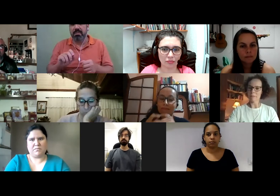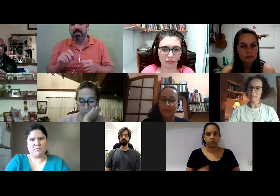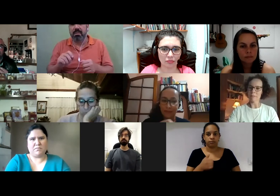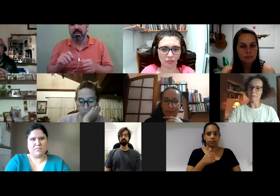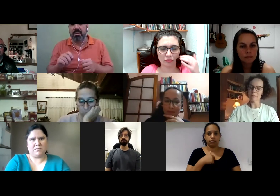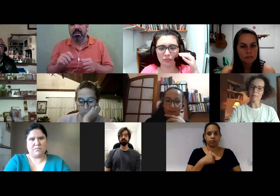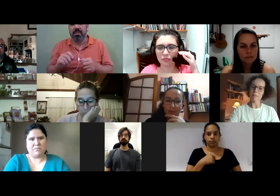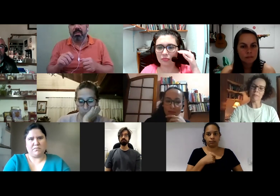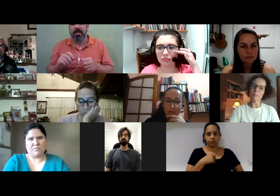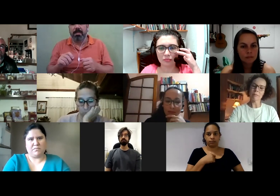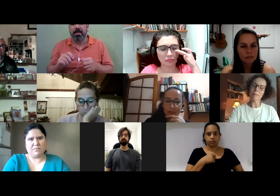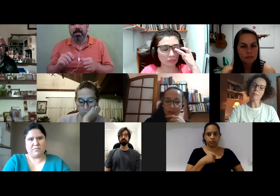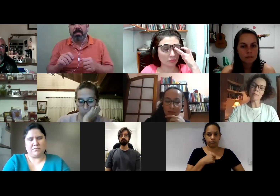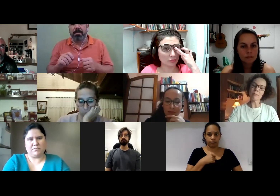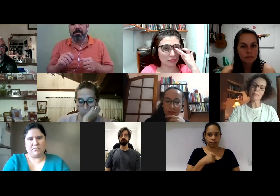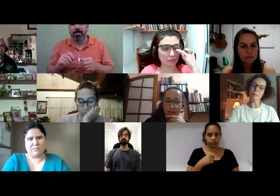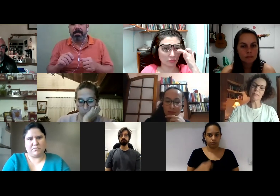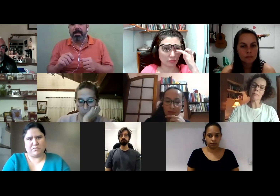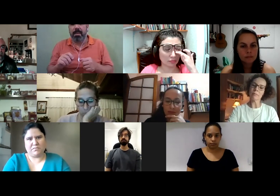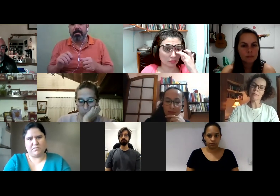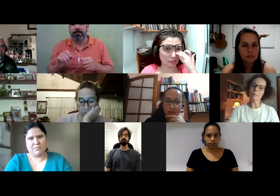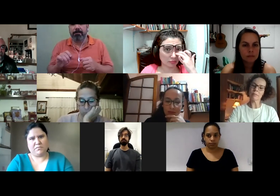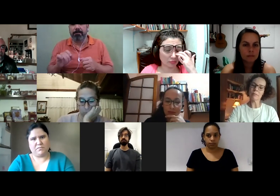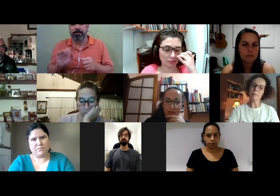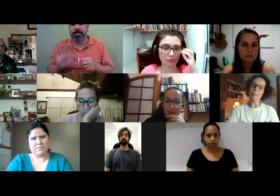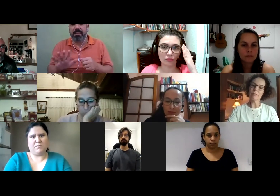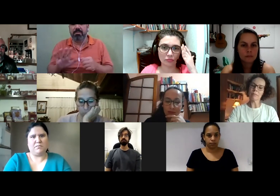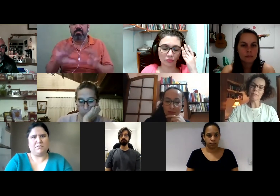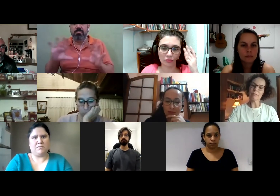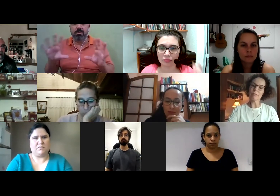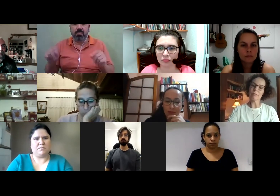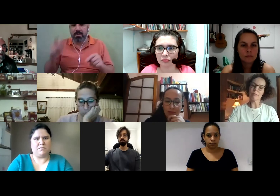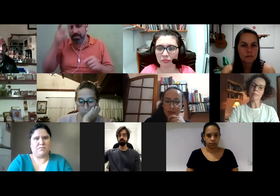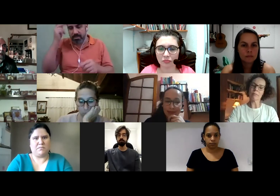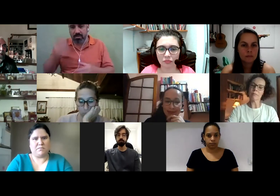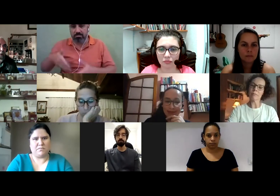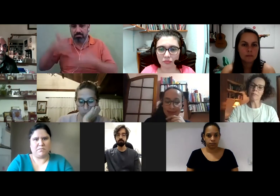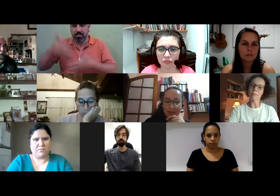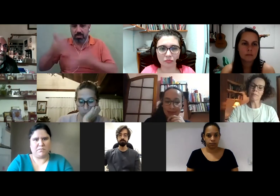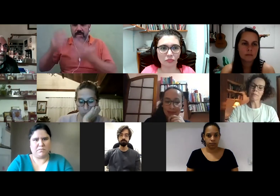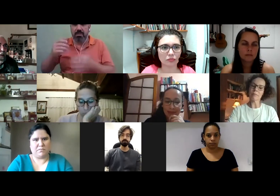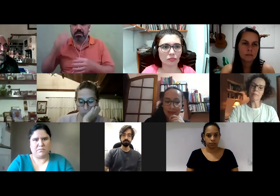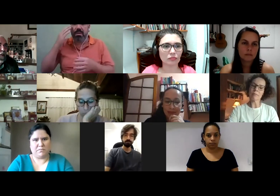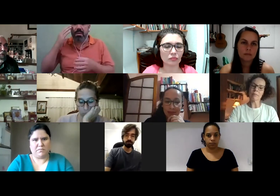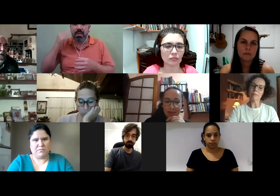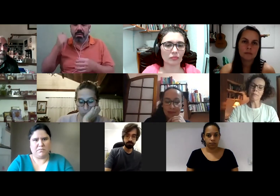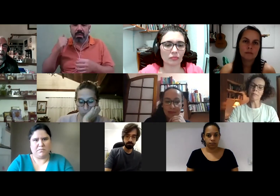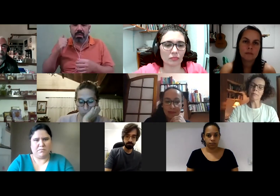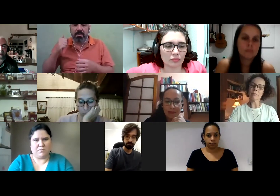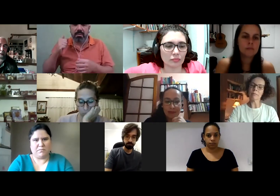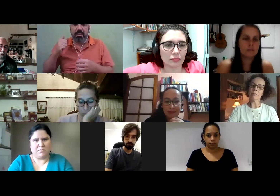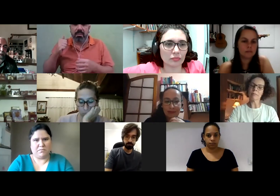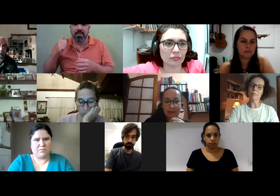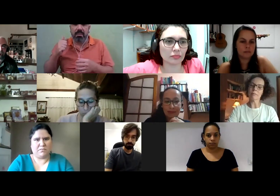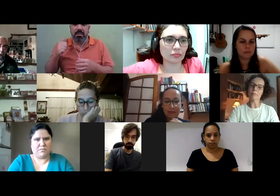to do is go right back to the beginning of this idea. And in Hegel's writing, you can find about,